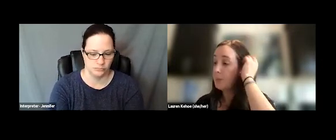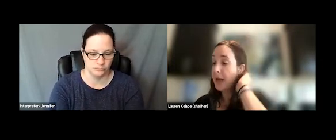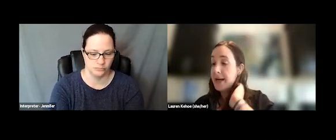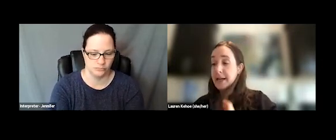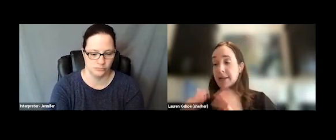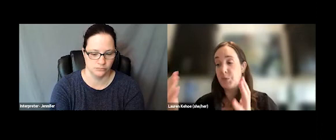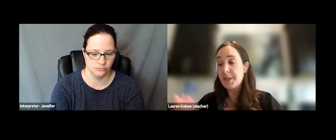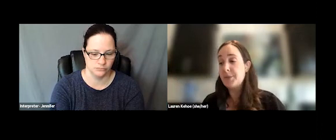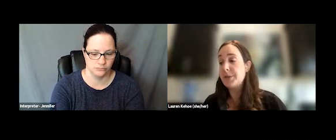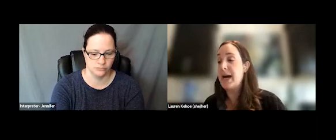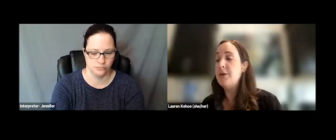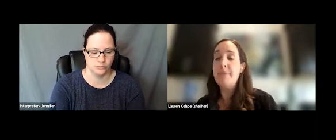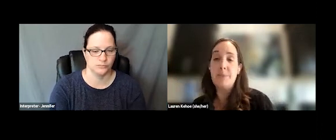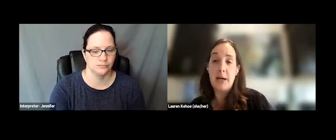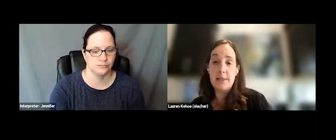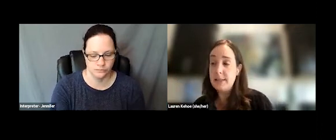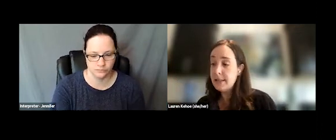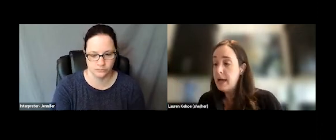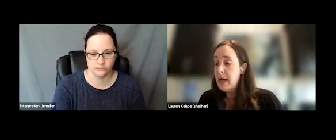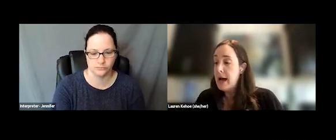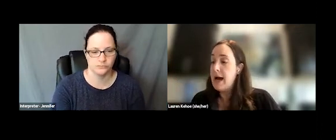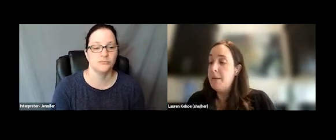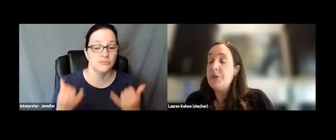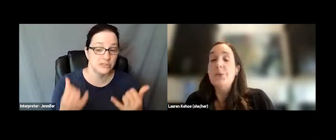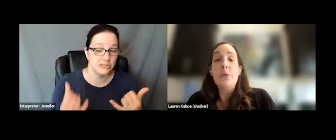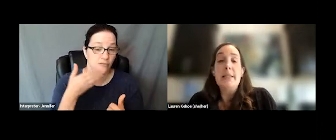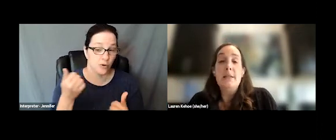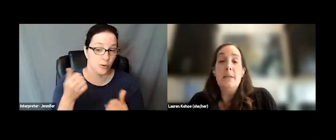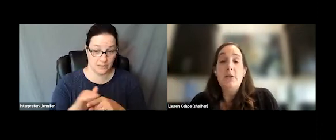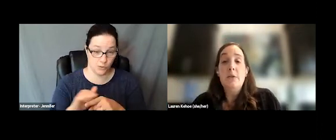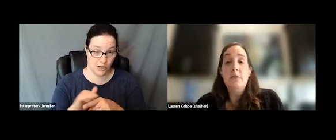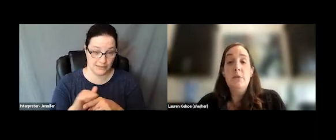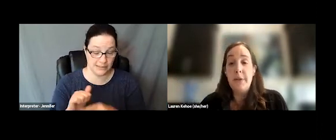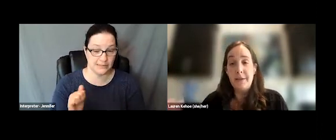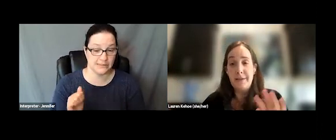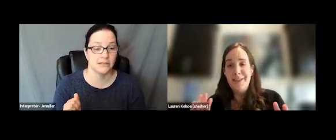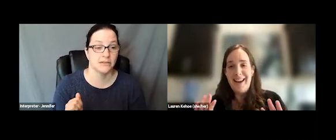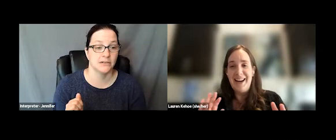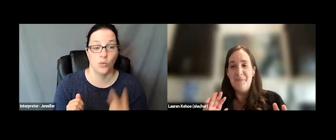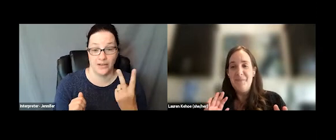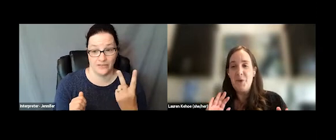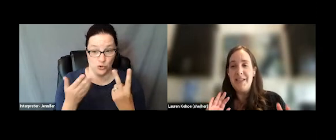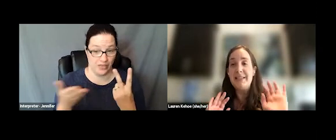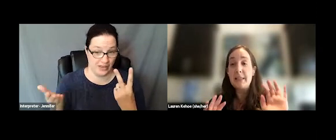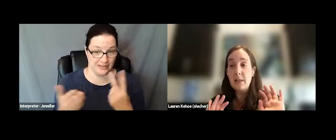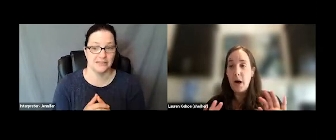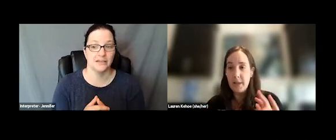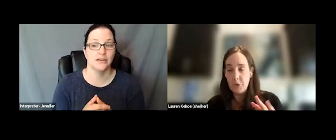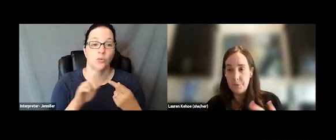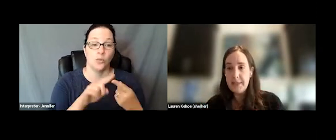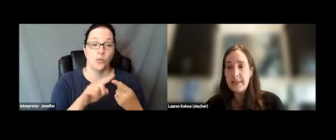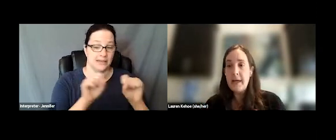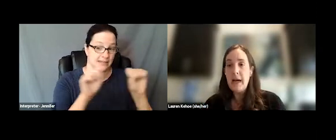Okay, so applying these principles now and best practices. So we did two things. We did